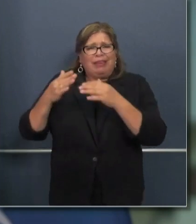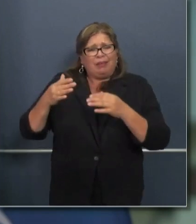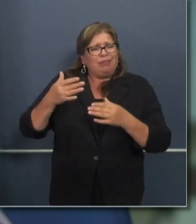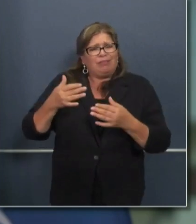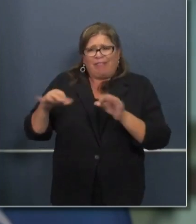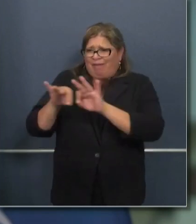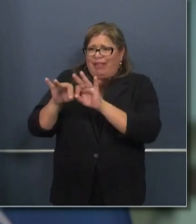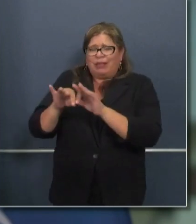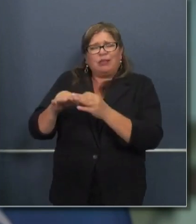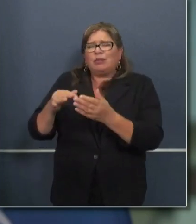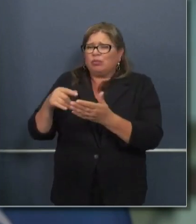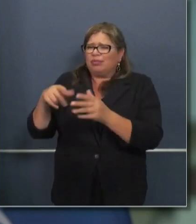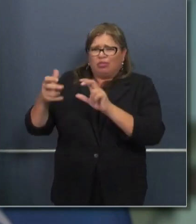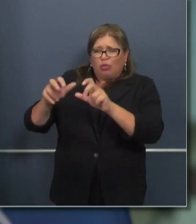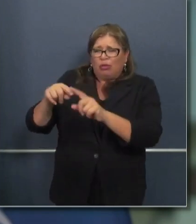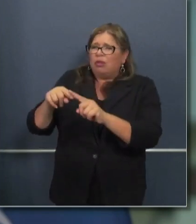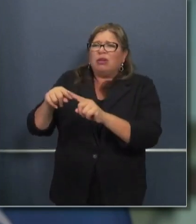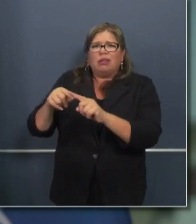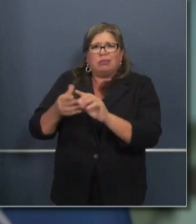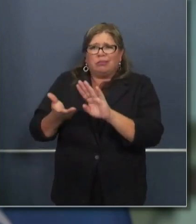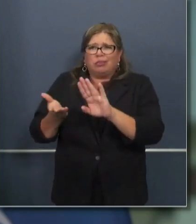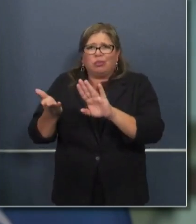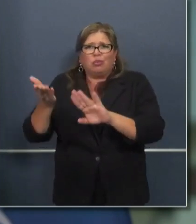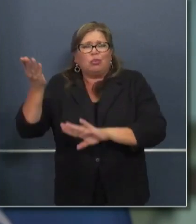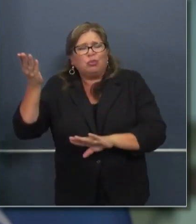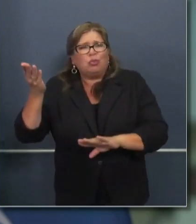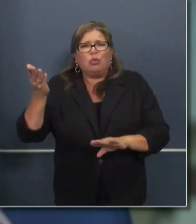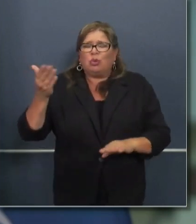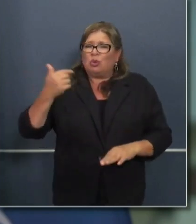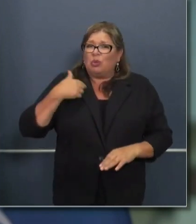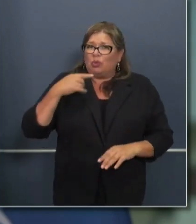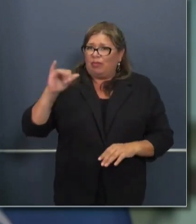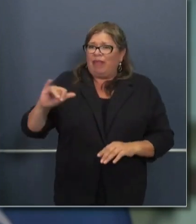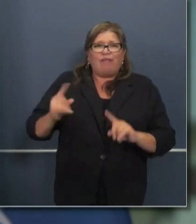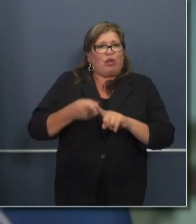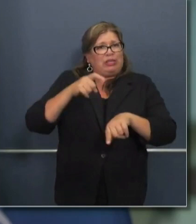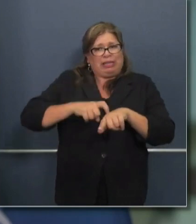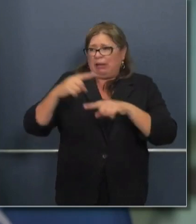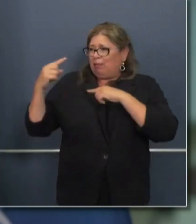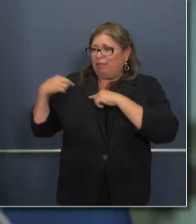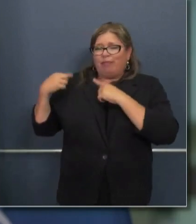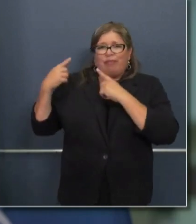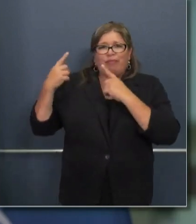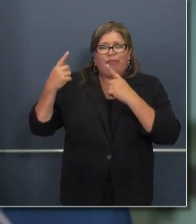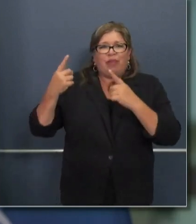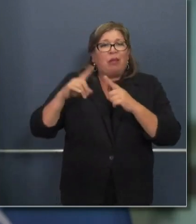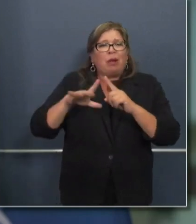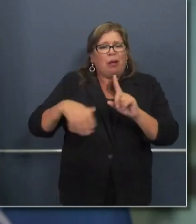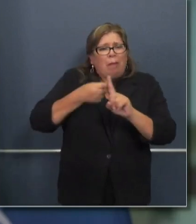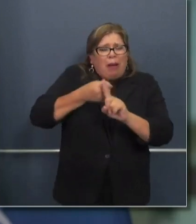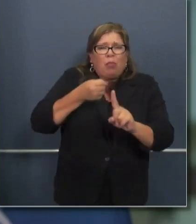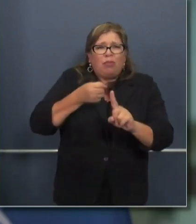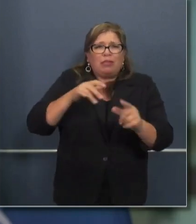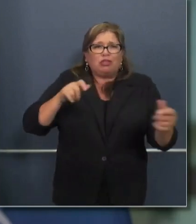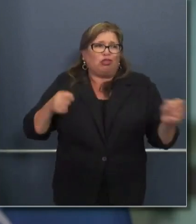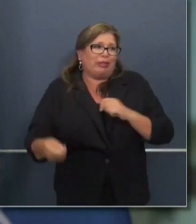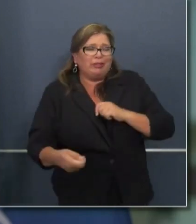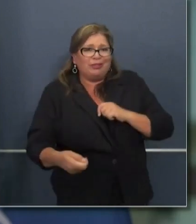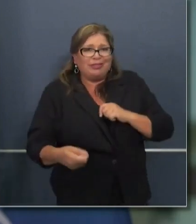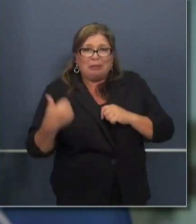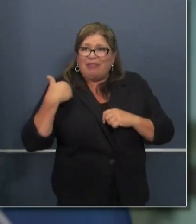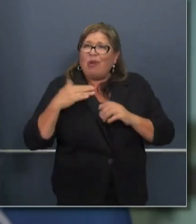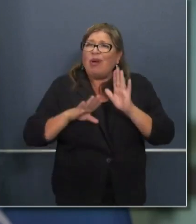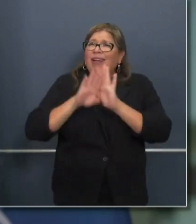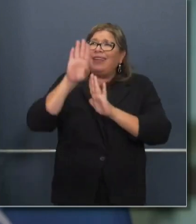hadn't seen in some time, at least in the state of California. And that all changed. $54.3